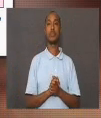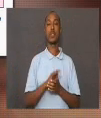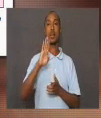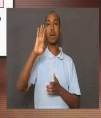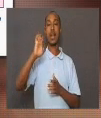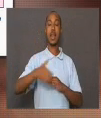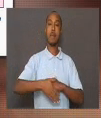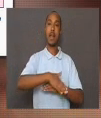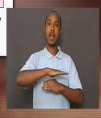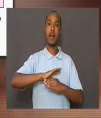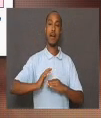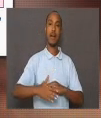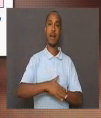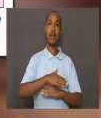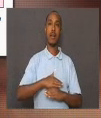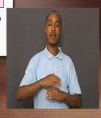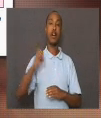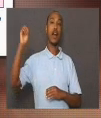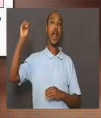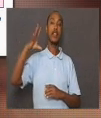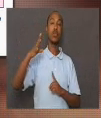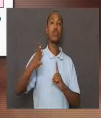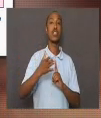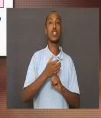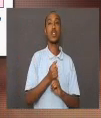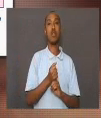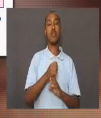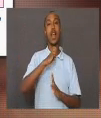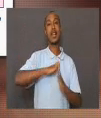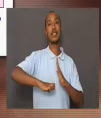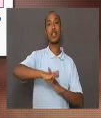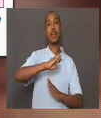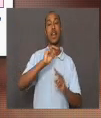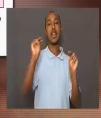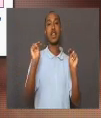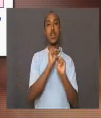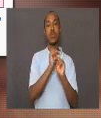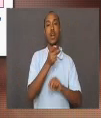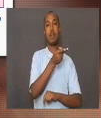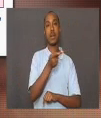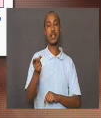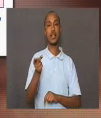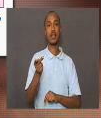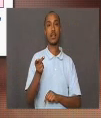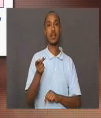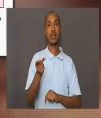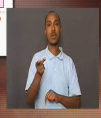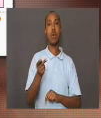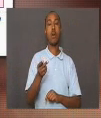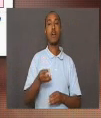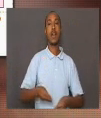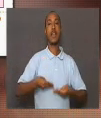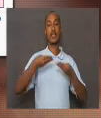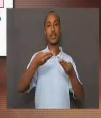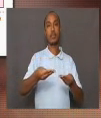beryllium layer, rays consisting of electrically neutral particles were released.